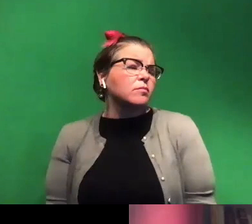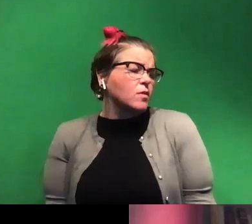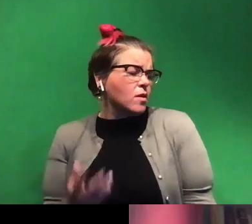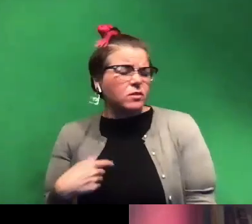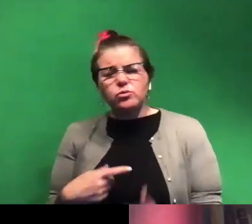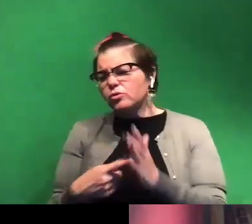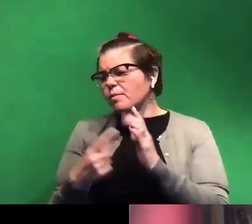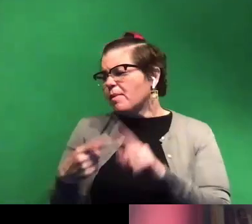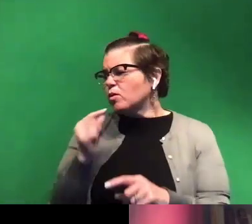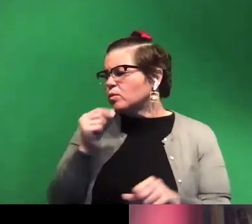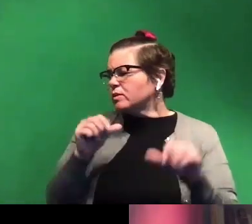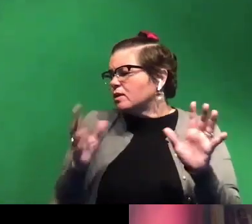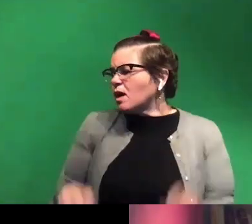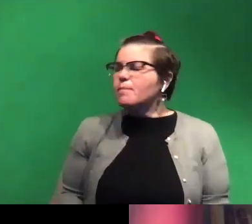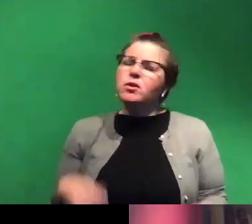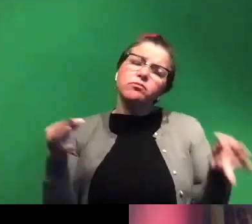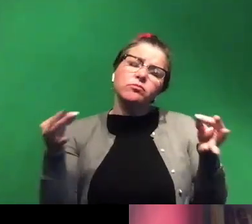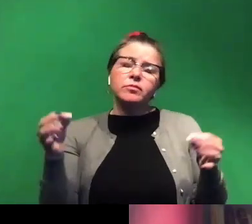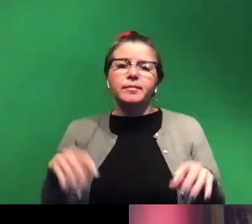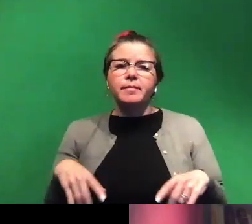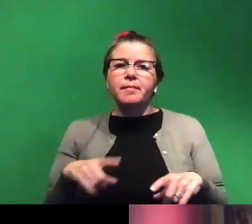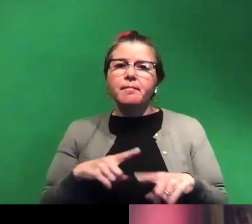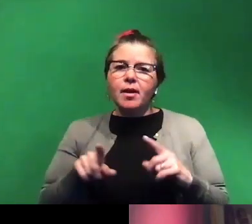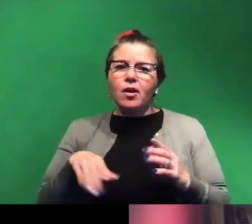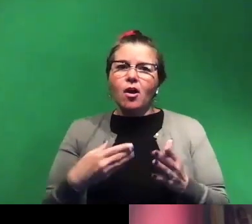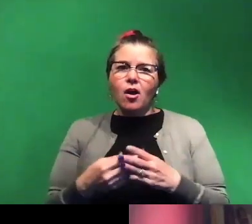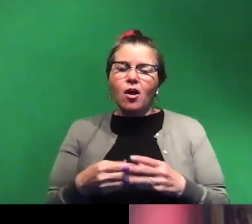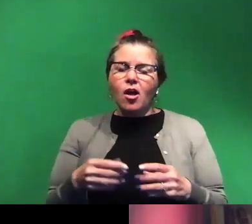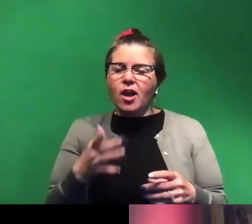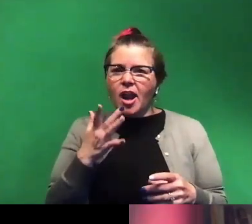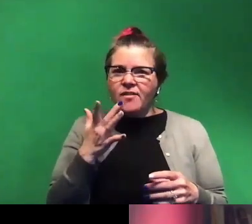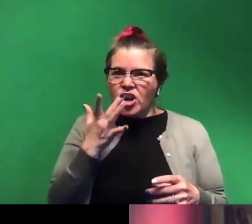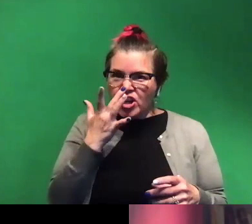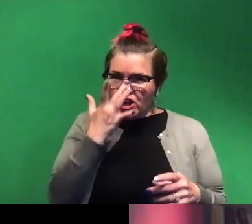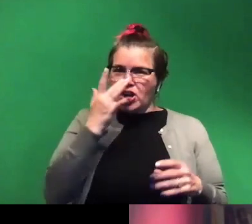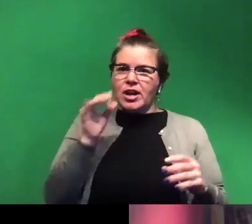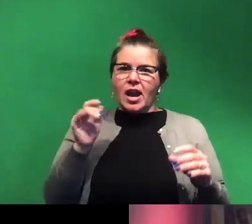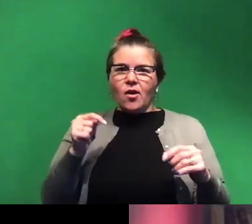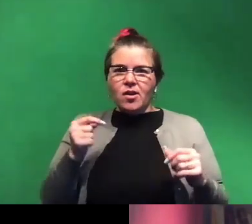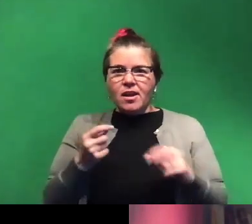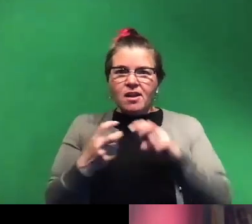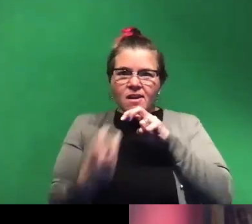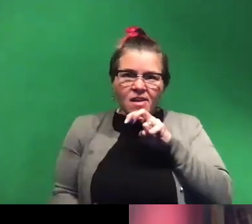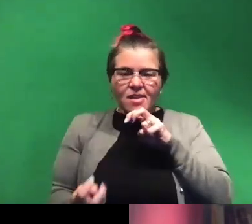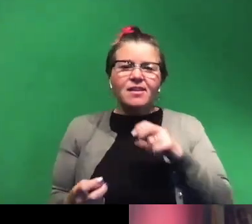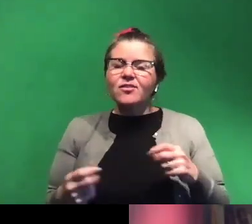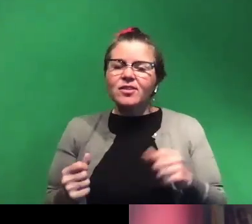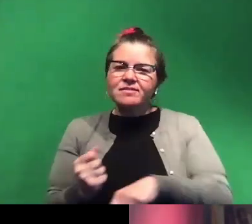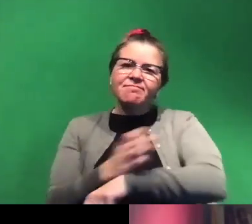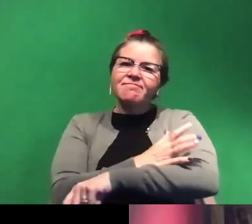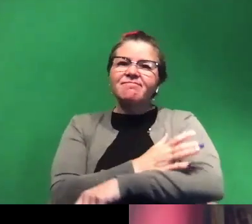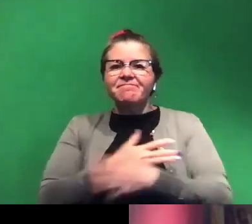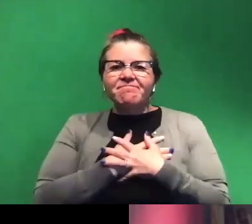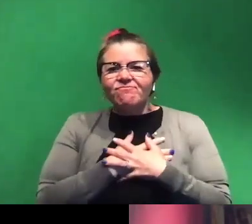the cool science I'm doing today, but when we all just like geek out as a crew, it's like it gives you chills. I don't know, that's